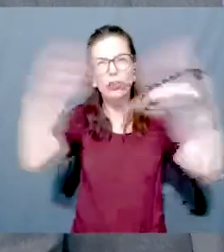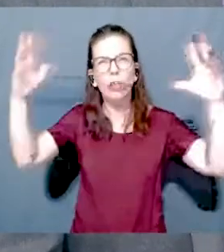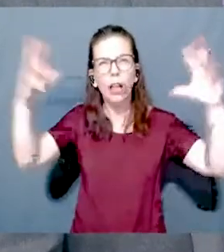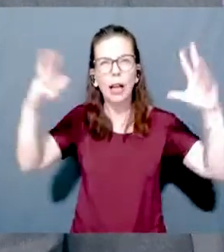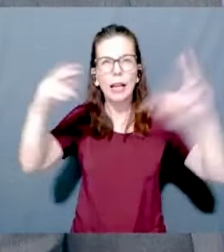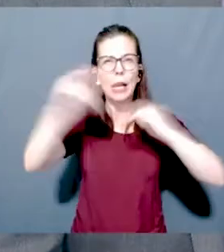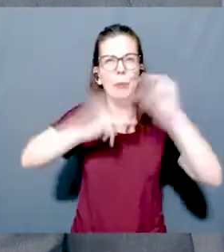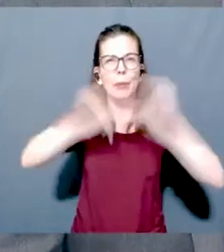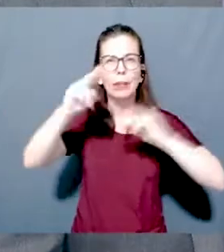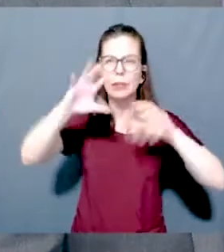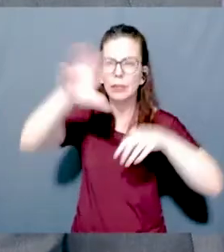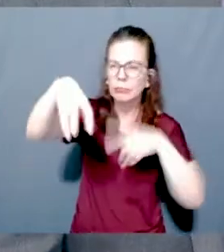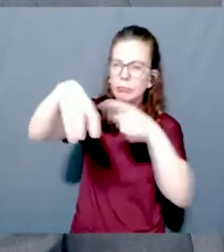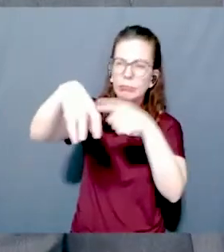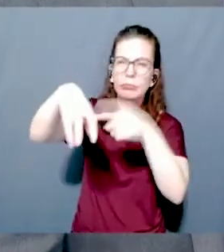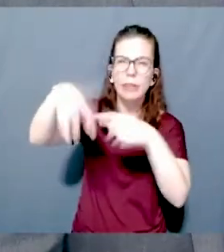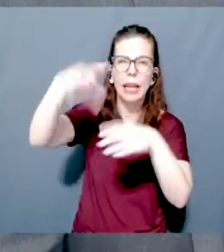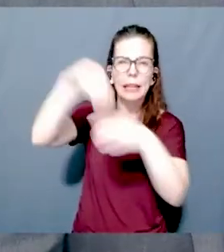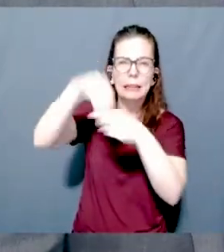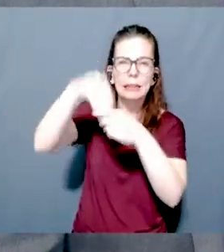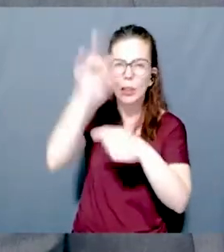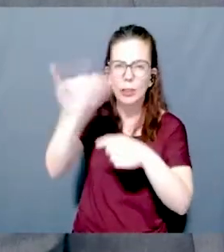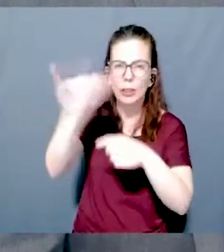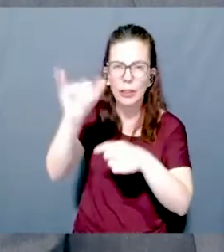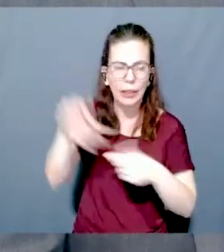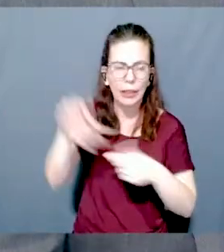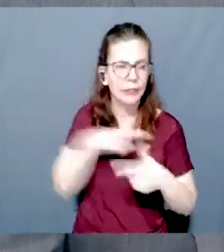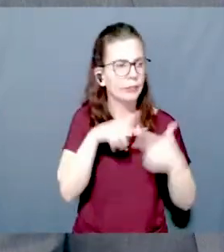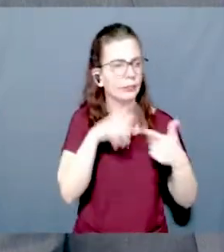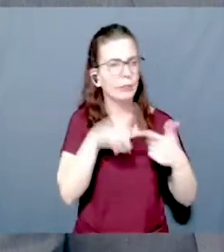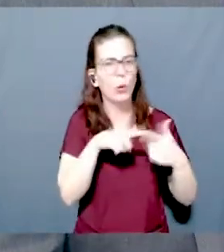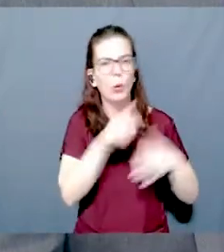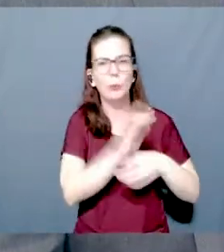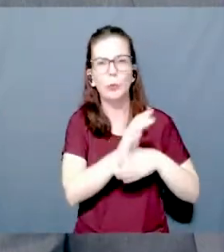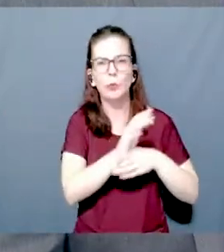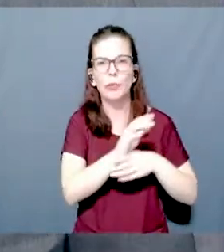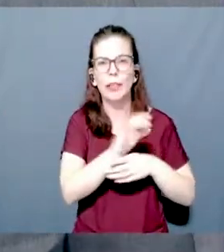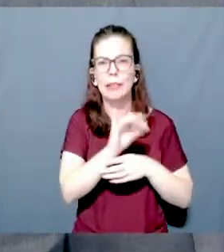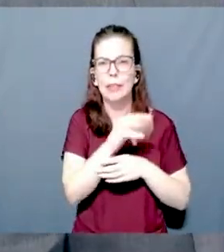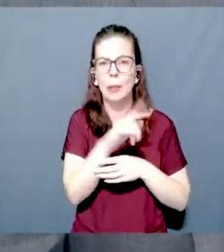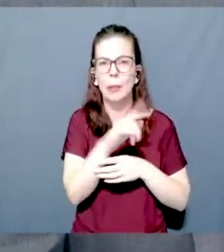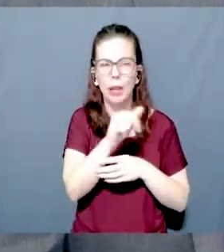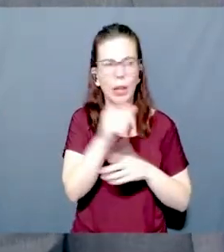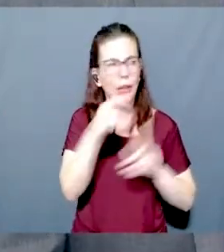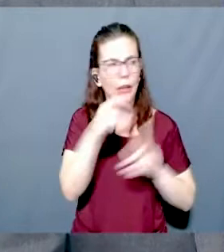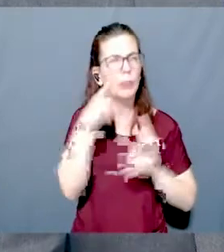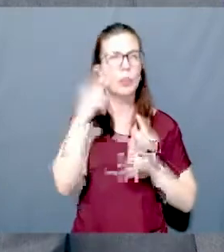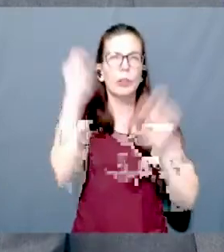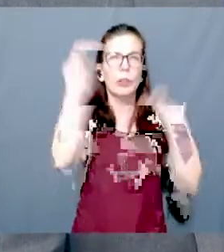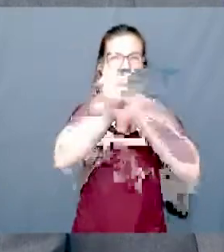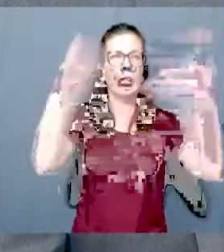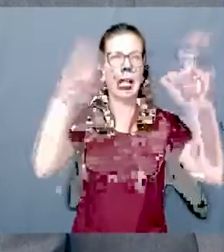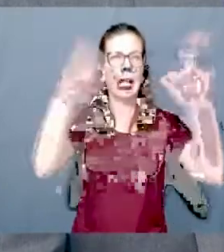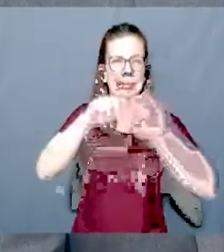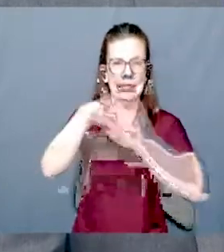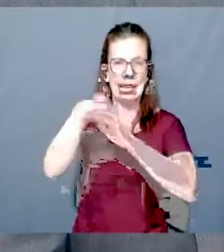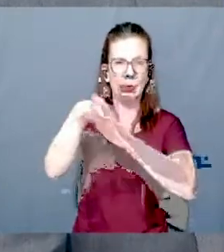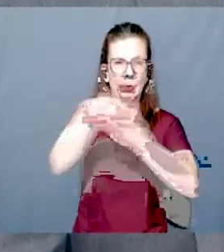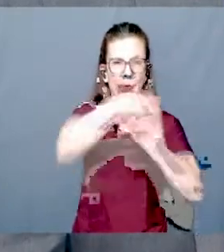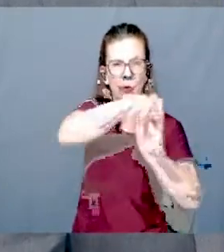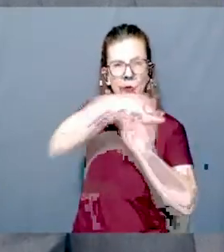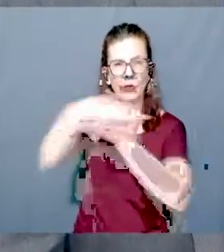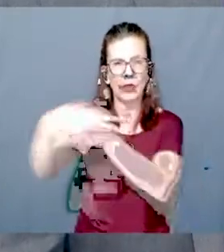movies to visualize how the cameras are moving around in a scene or a shot. It's very interesting to see that whole happening. So we work, for example, with